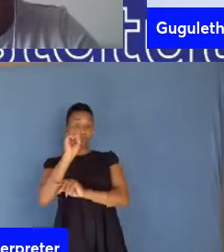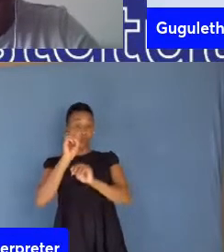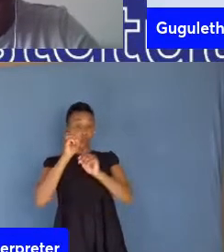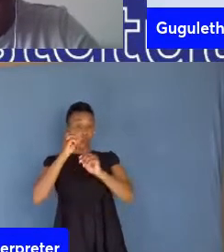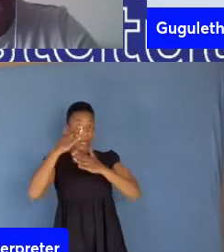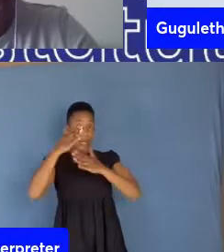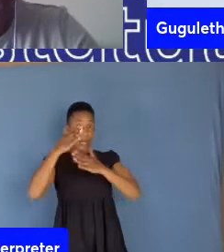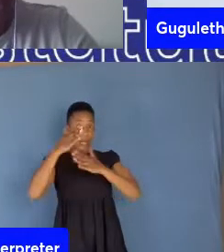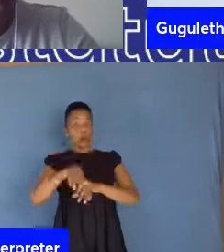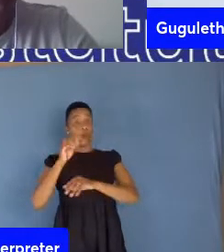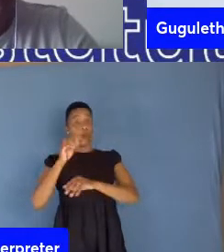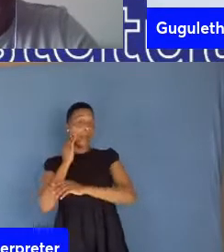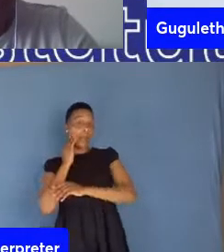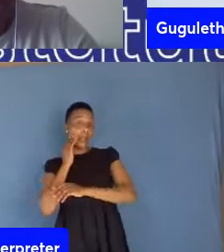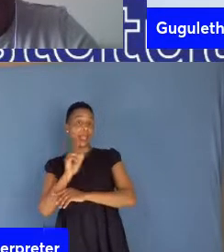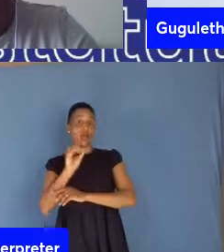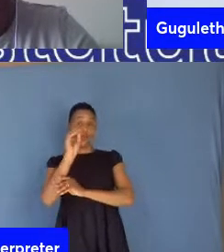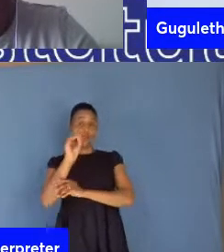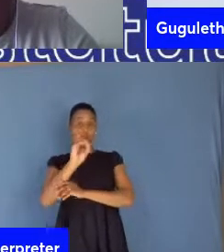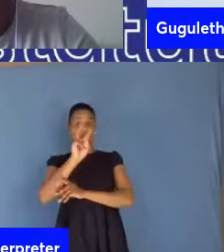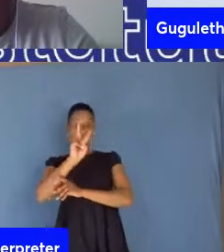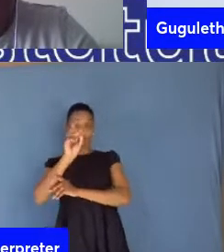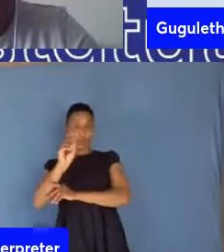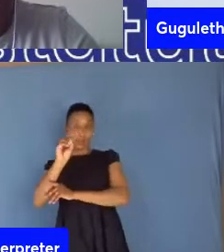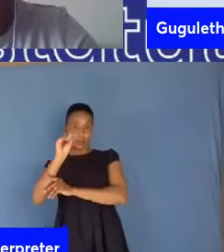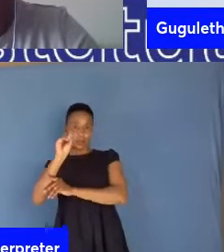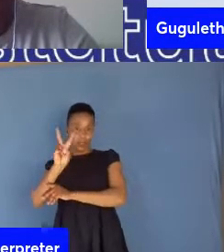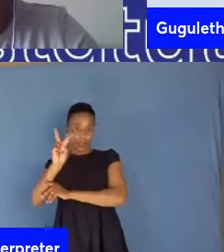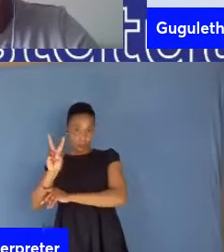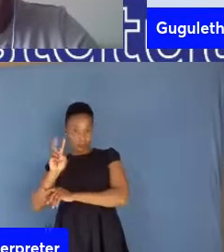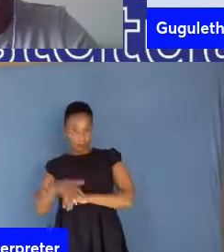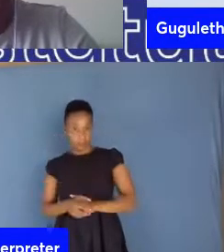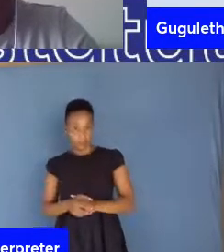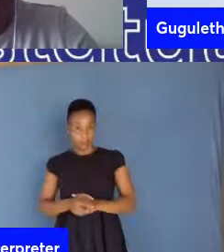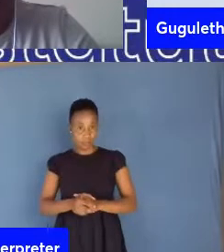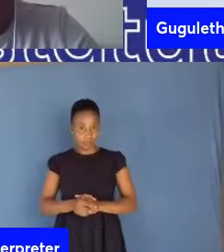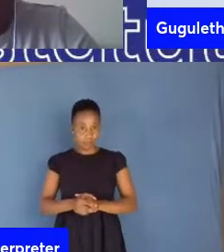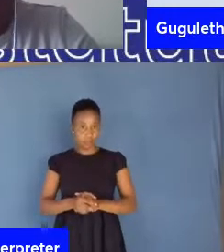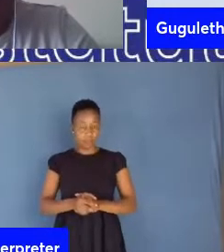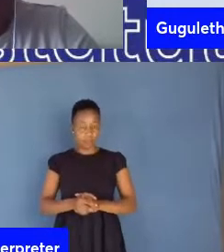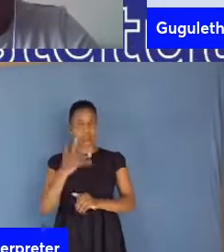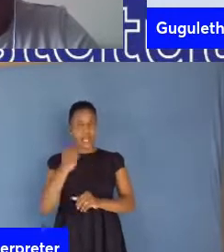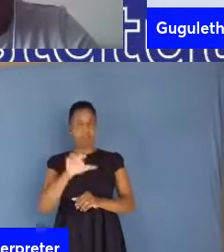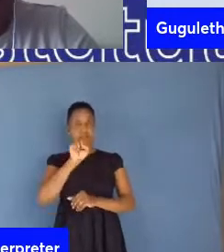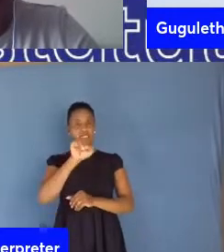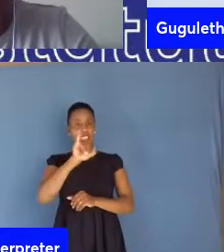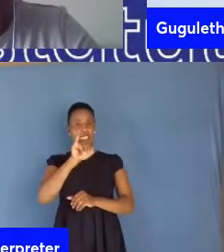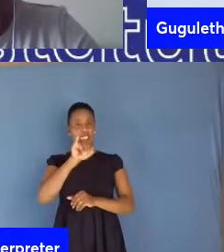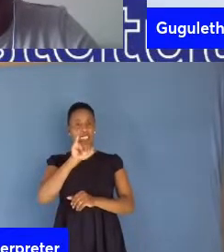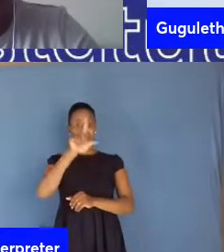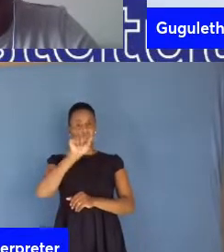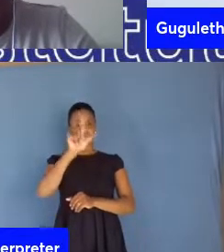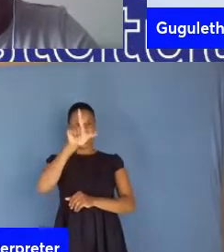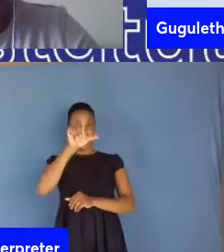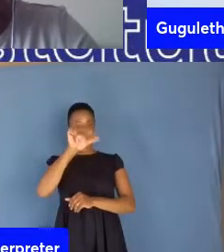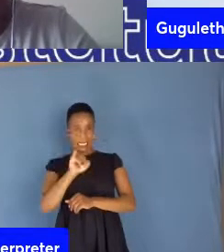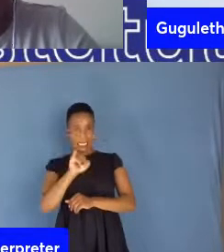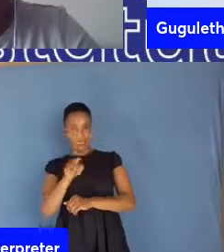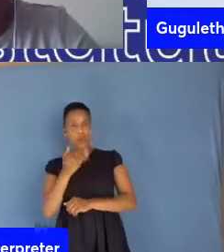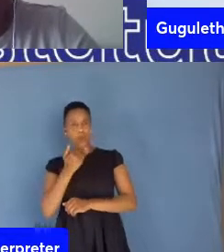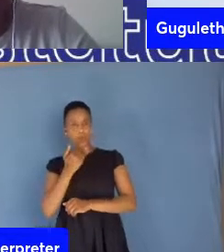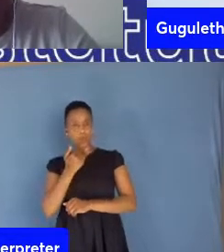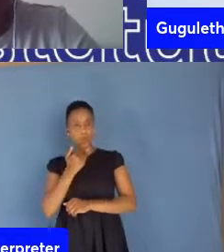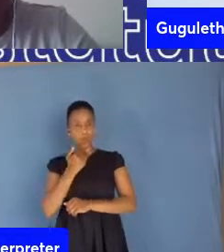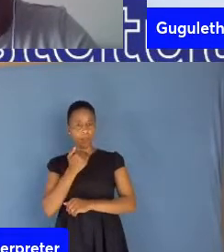have Sihlali or Gugulethu Sihlali, who is the UNFPA